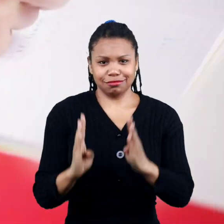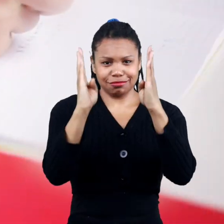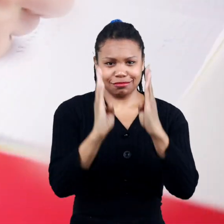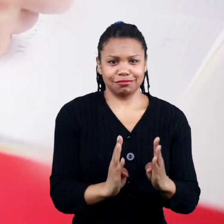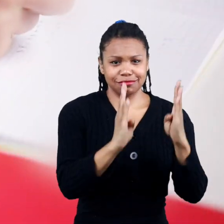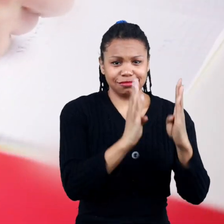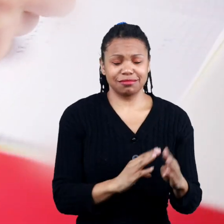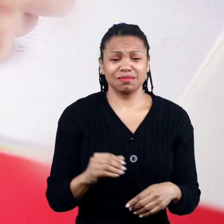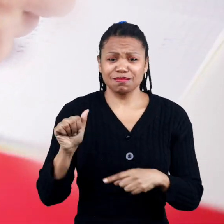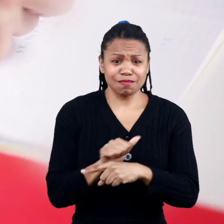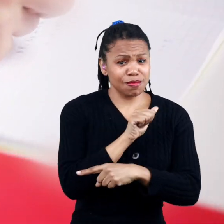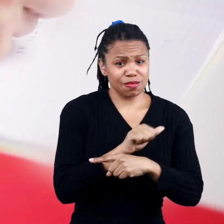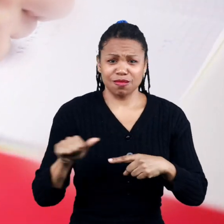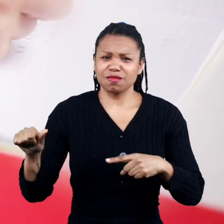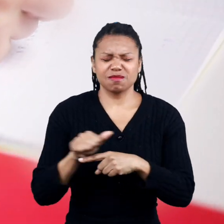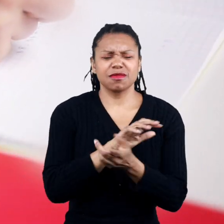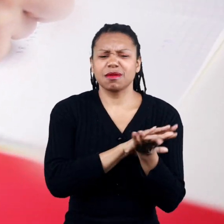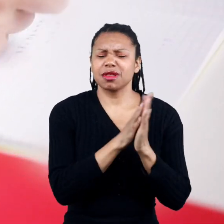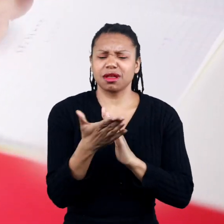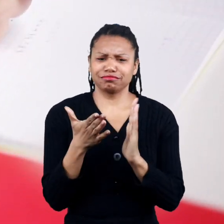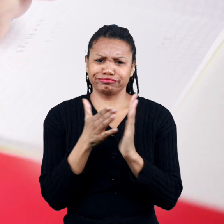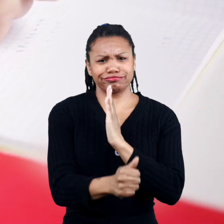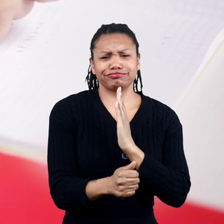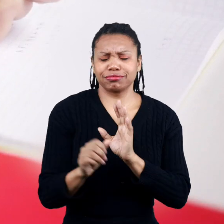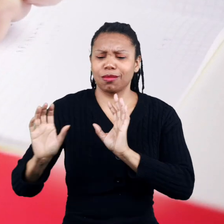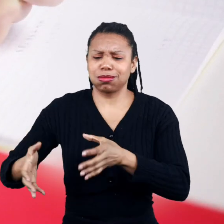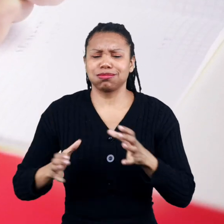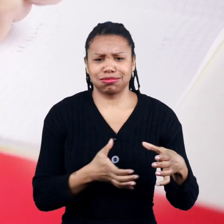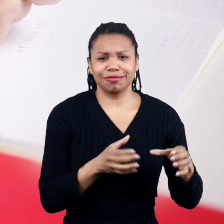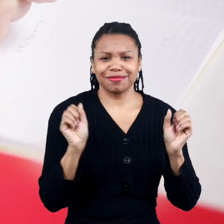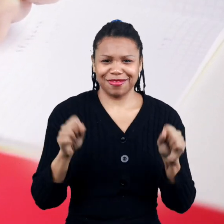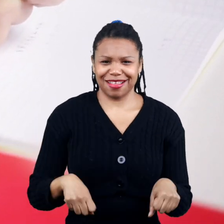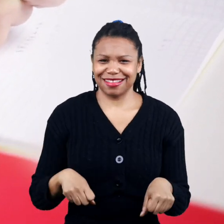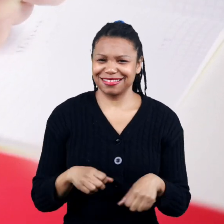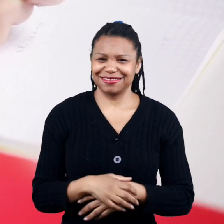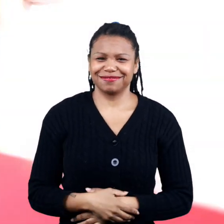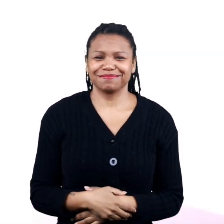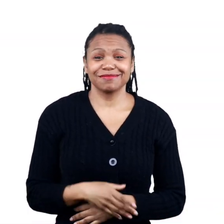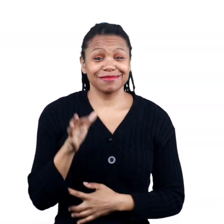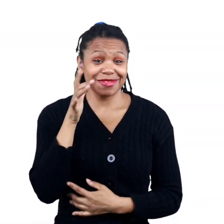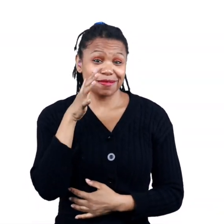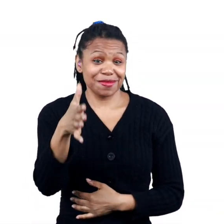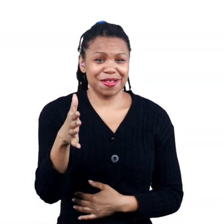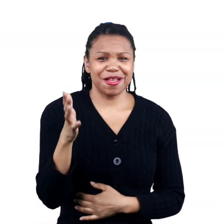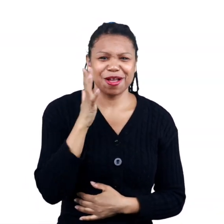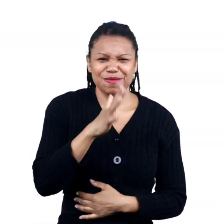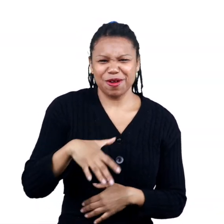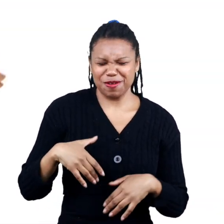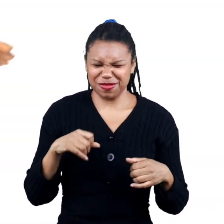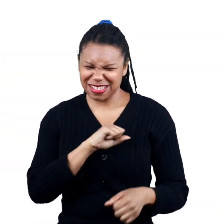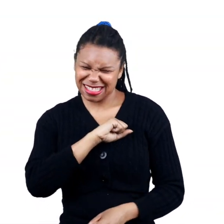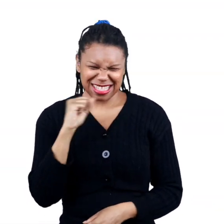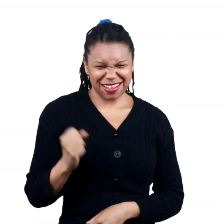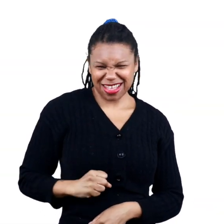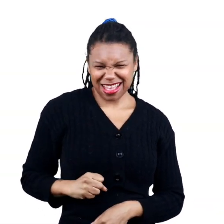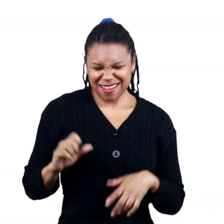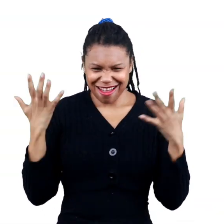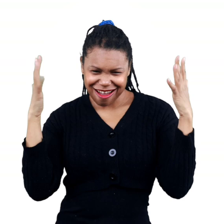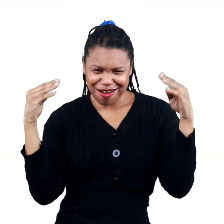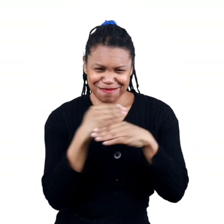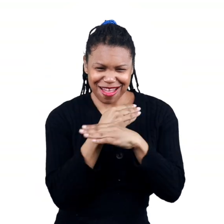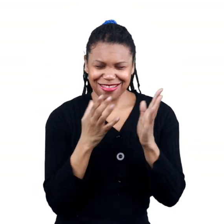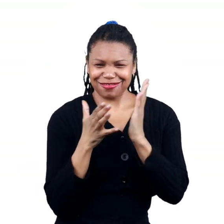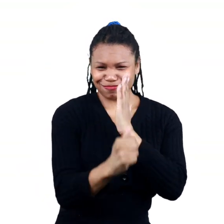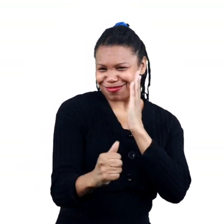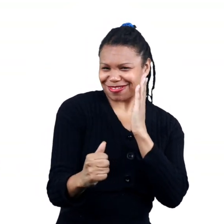Remember, the more you practice, the closer you'll be to mastering regrouping. So that someday, you too can